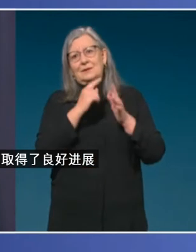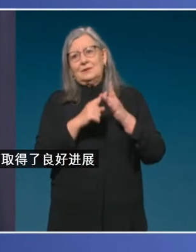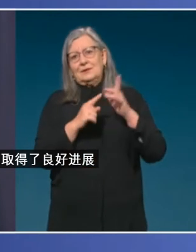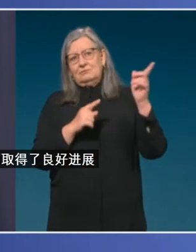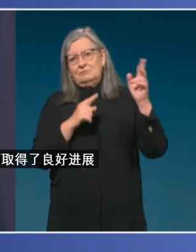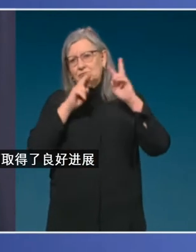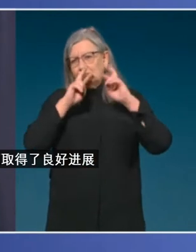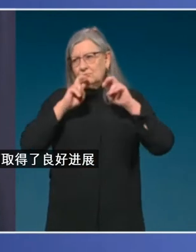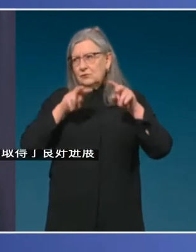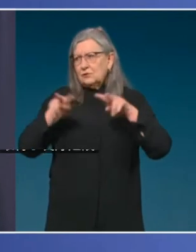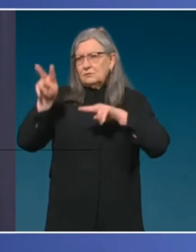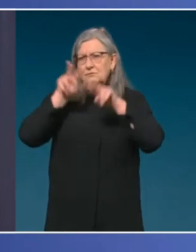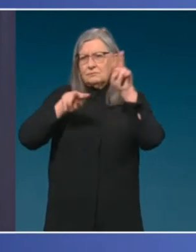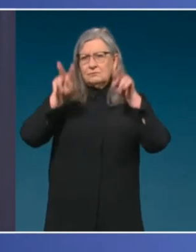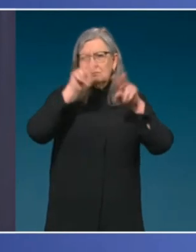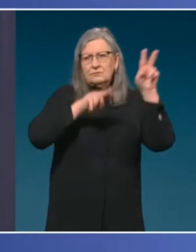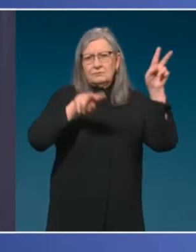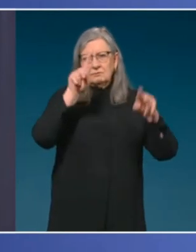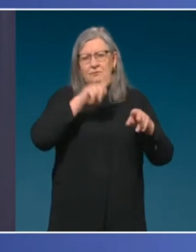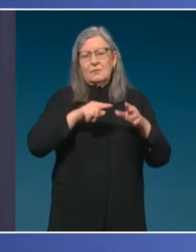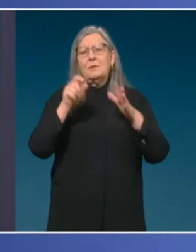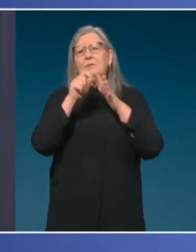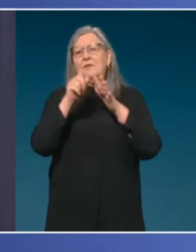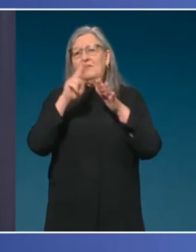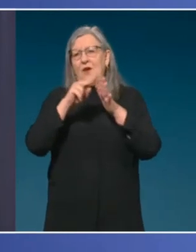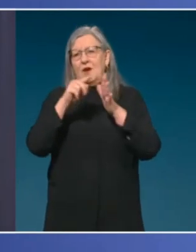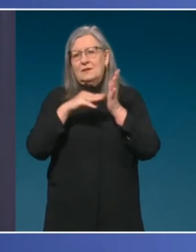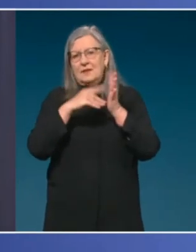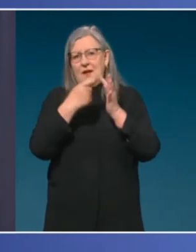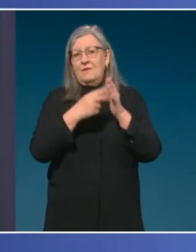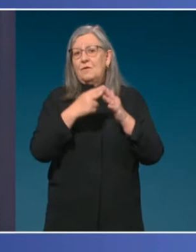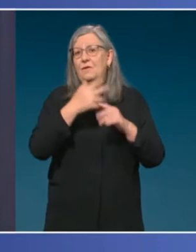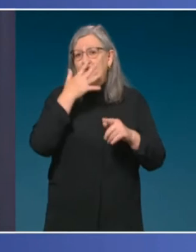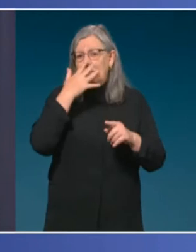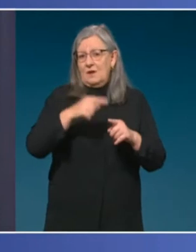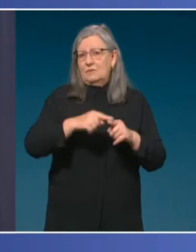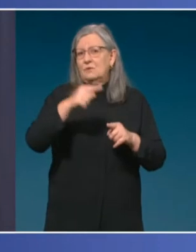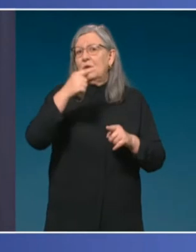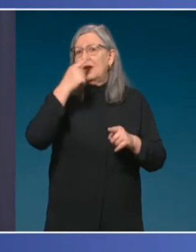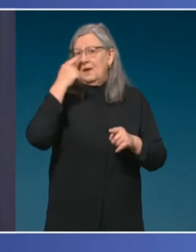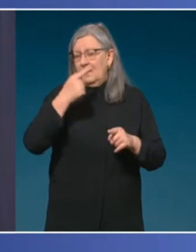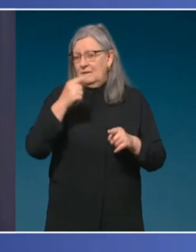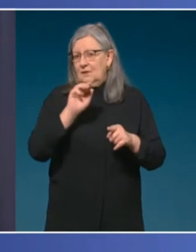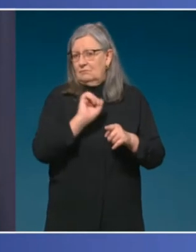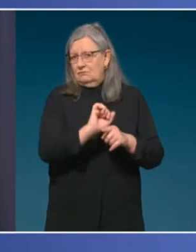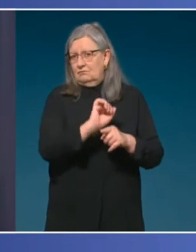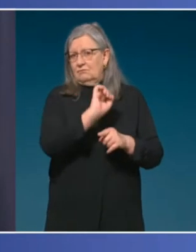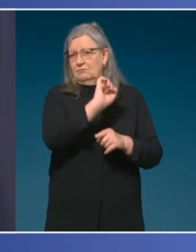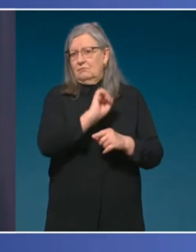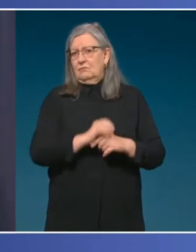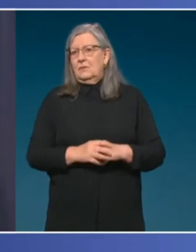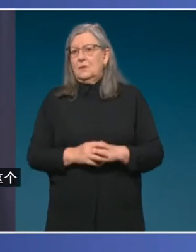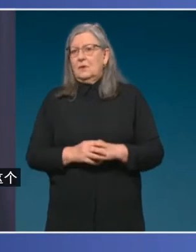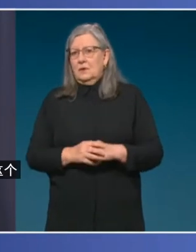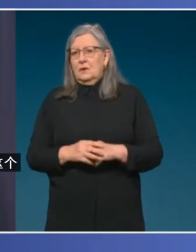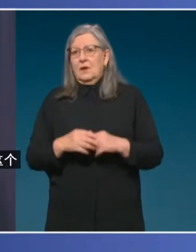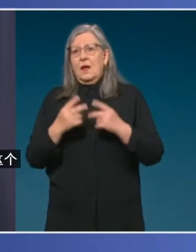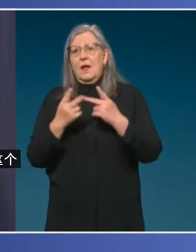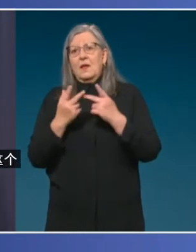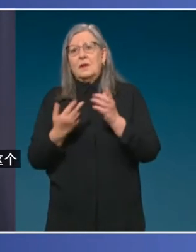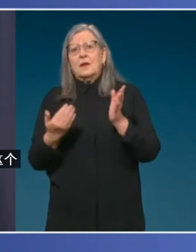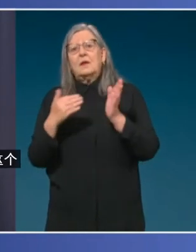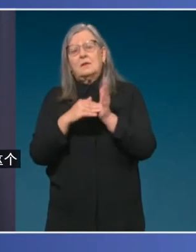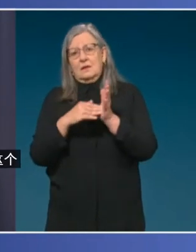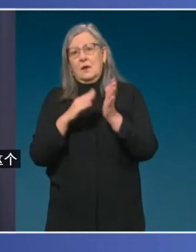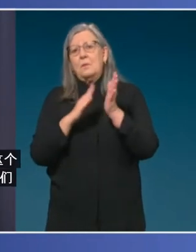Pfizer vaccine, and then further down the track, because of a later submission, is Moderna. At this stage,